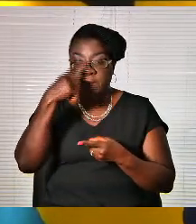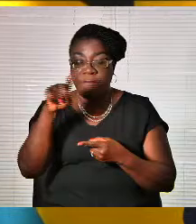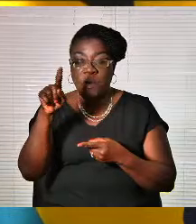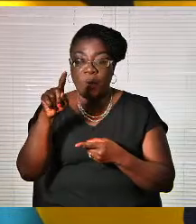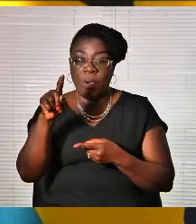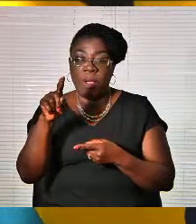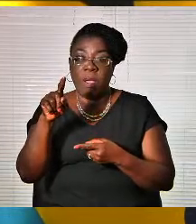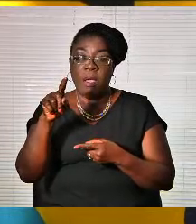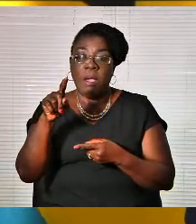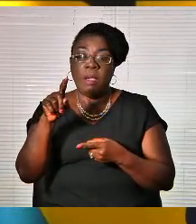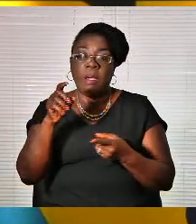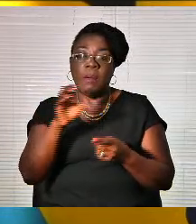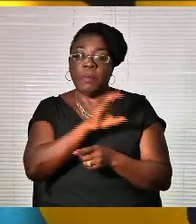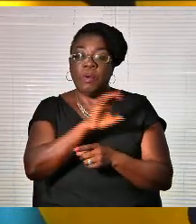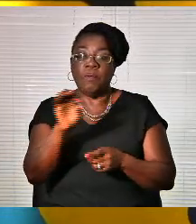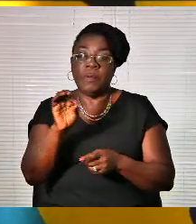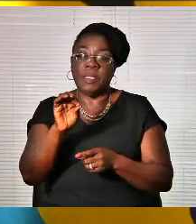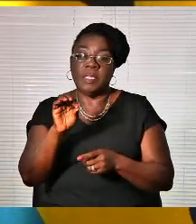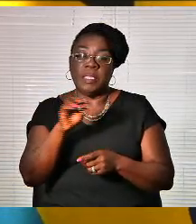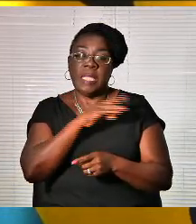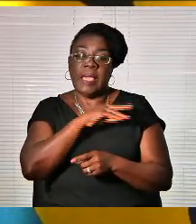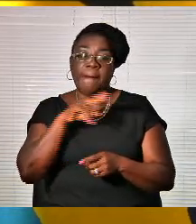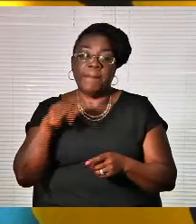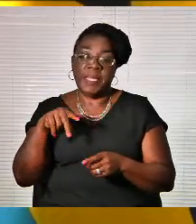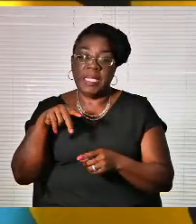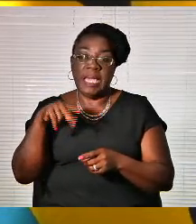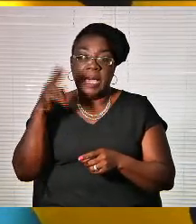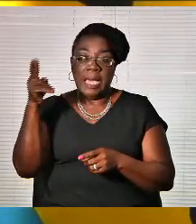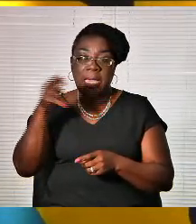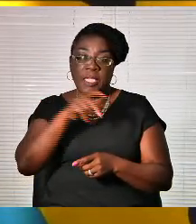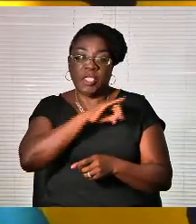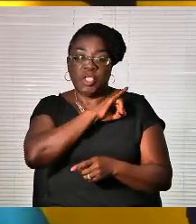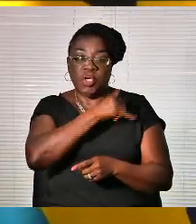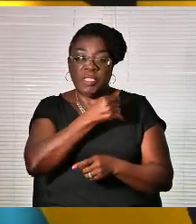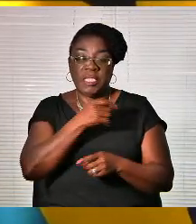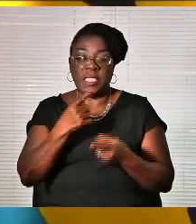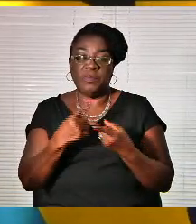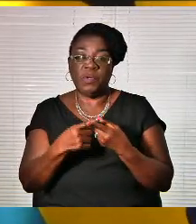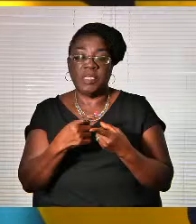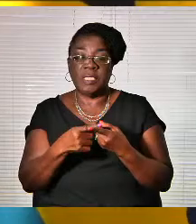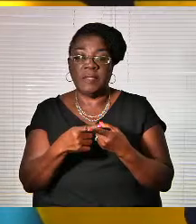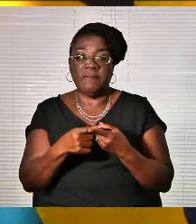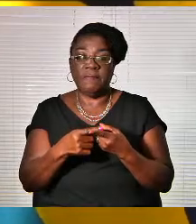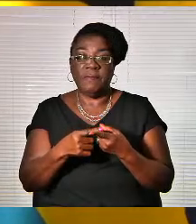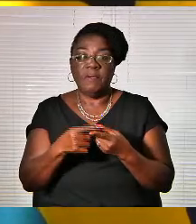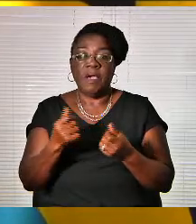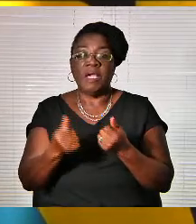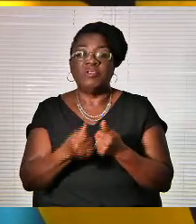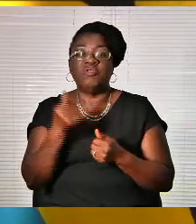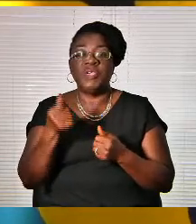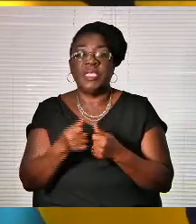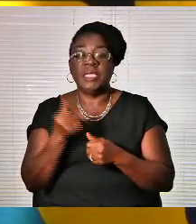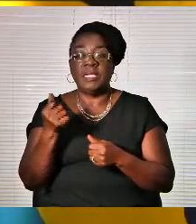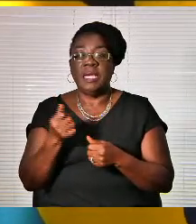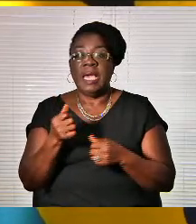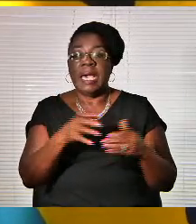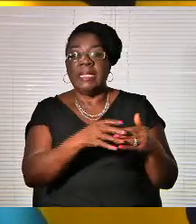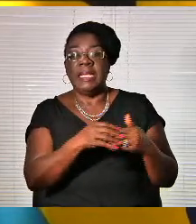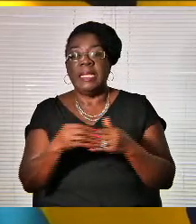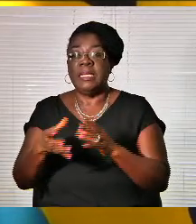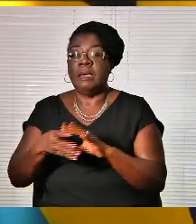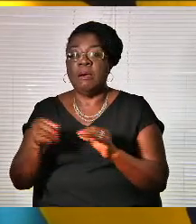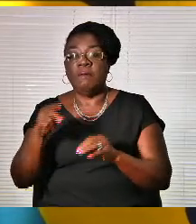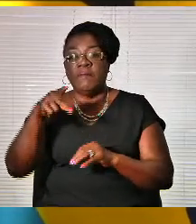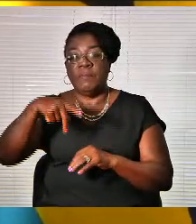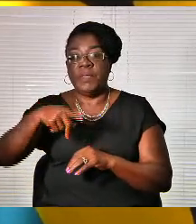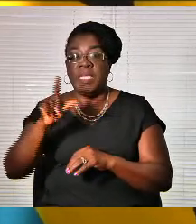Member of Parliament for South Eleuthera, Hank Johnson, had tested positive for COVID and was treated and released. We know that the Leader of the Opposition